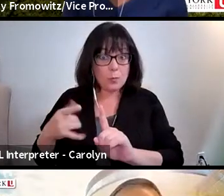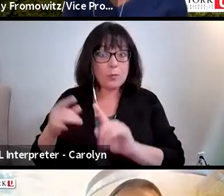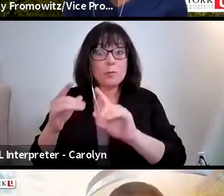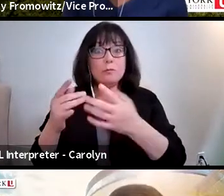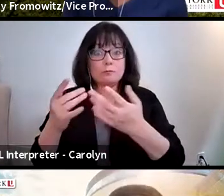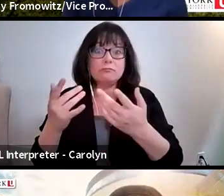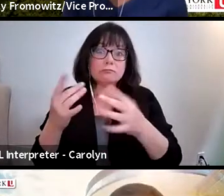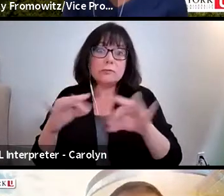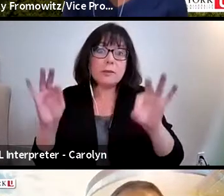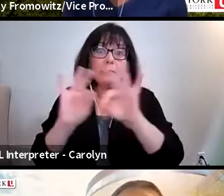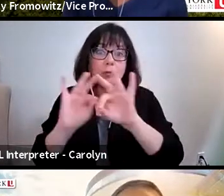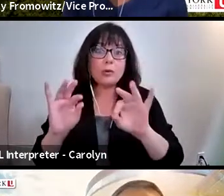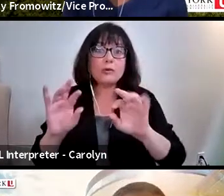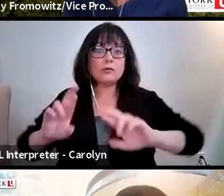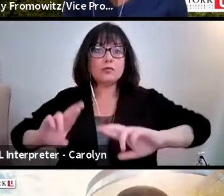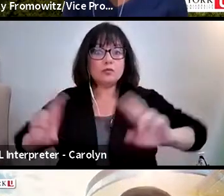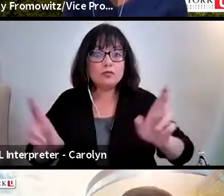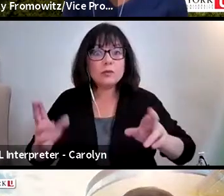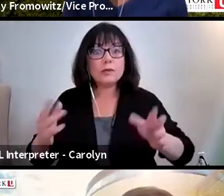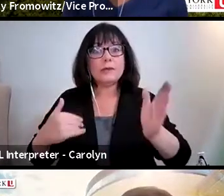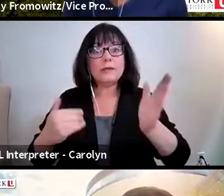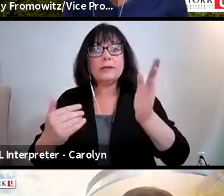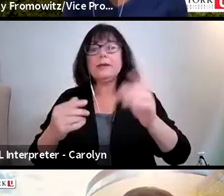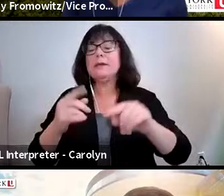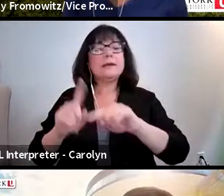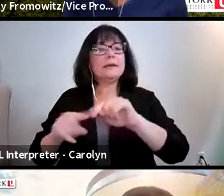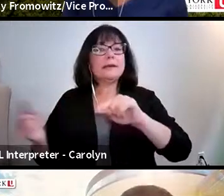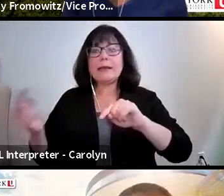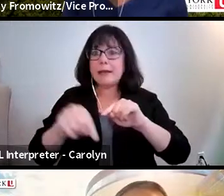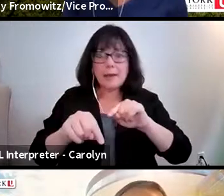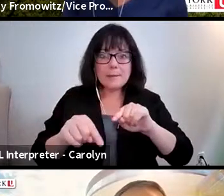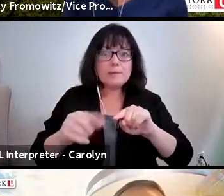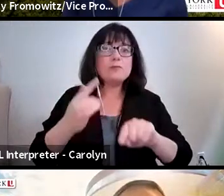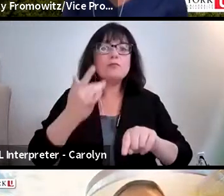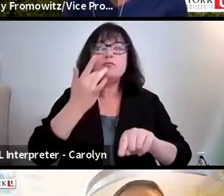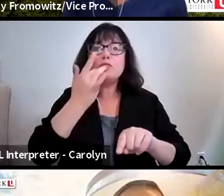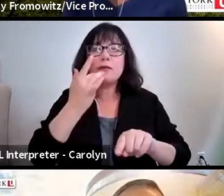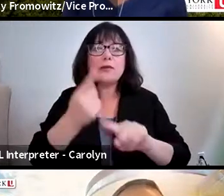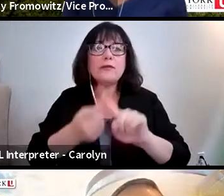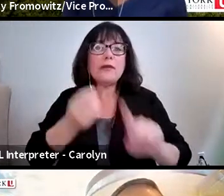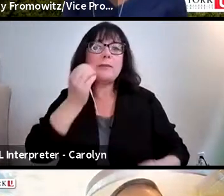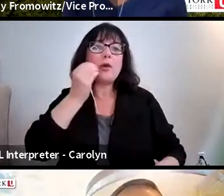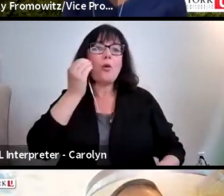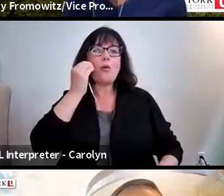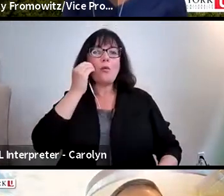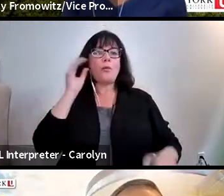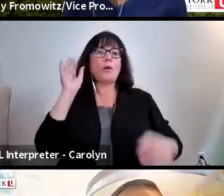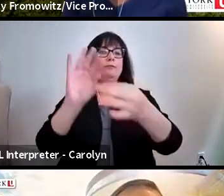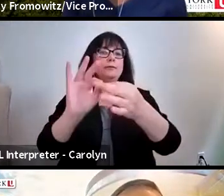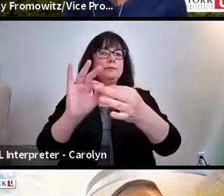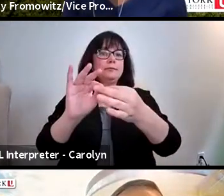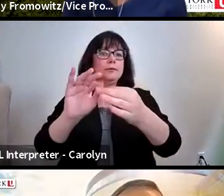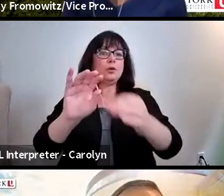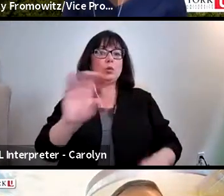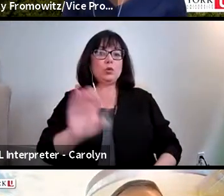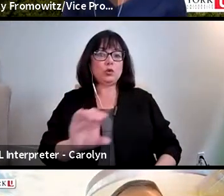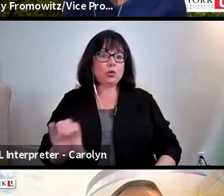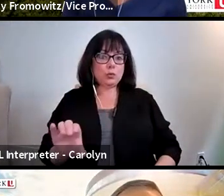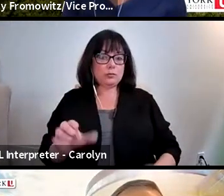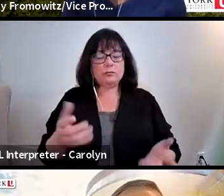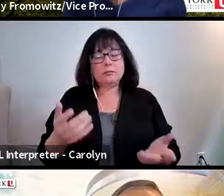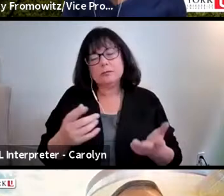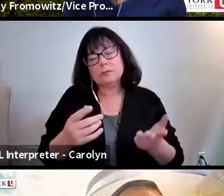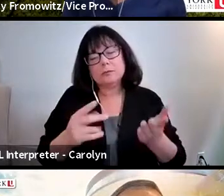technology, the Zoom, to make that possible. You know, flexibility is important right now because it's imperative that we are